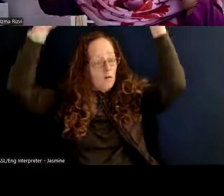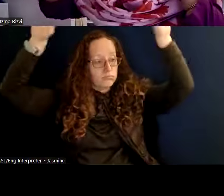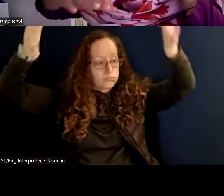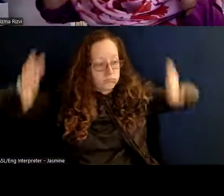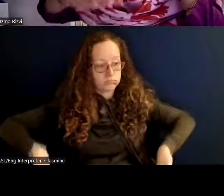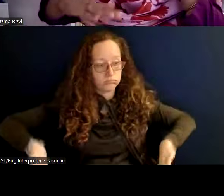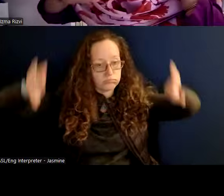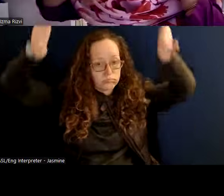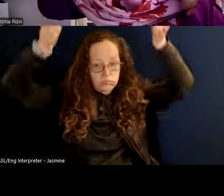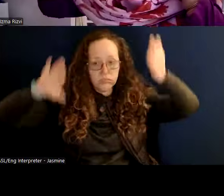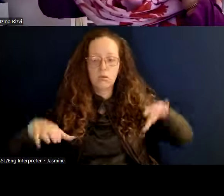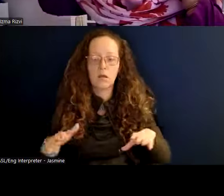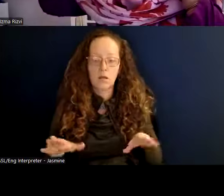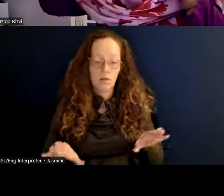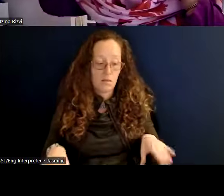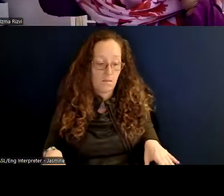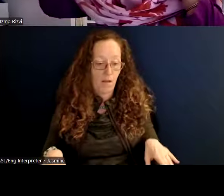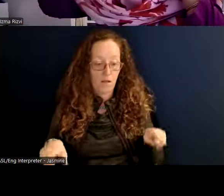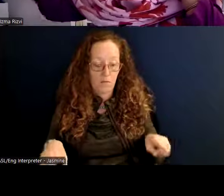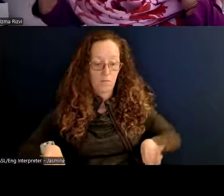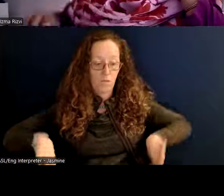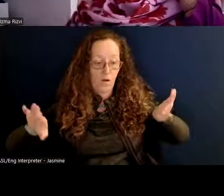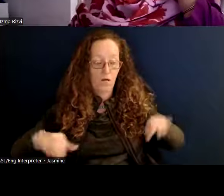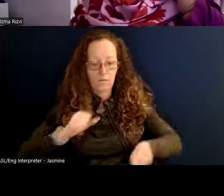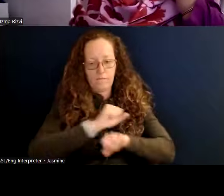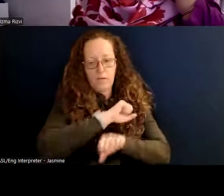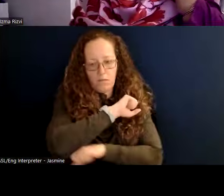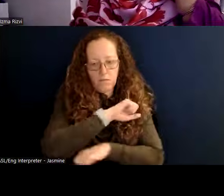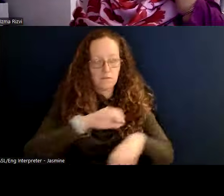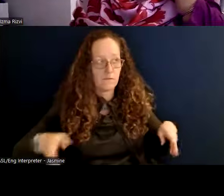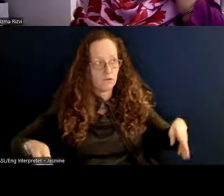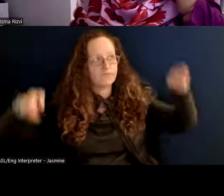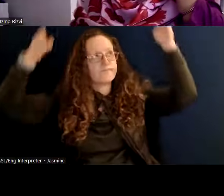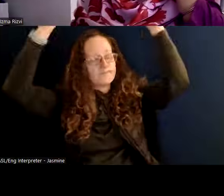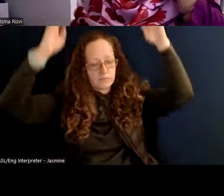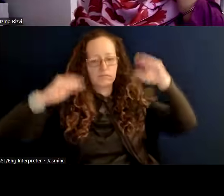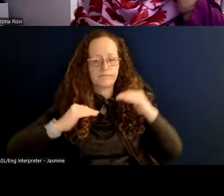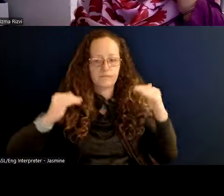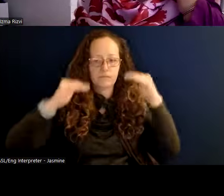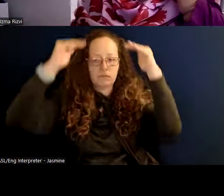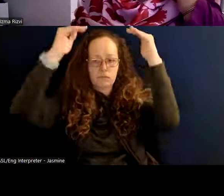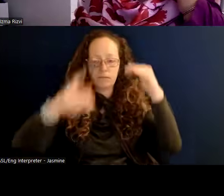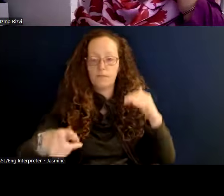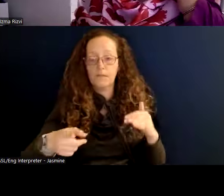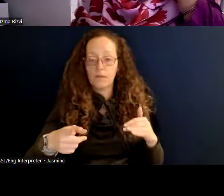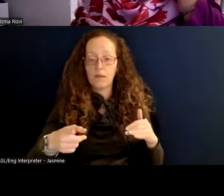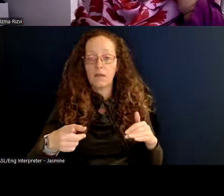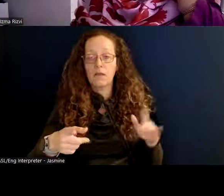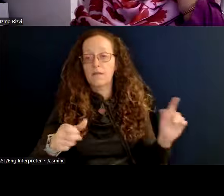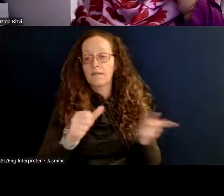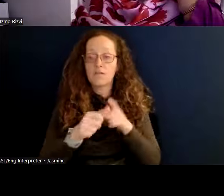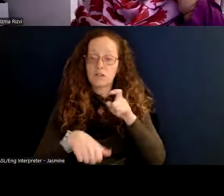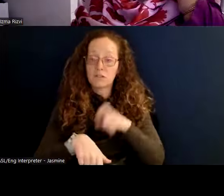the wall at the bottom is being used as a foundation for the wall at the top. Just visually, if you look at it, this is the earliest time period up on the